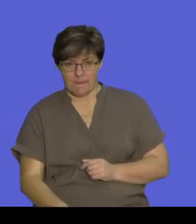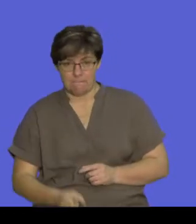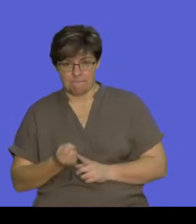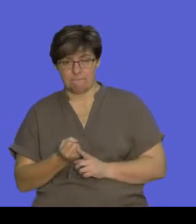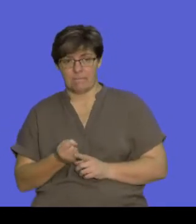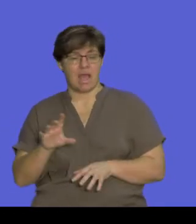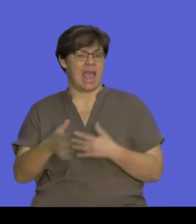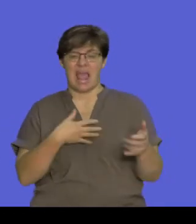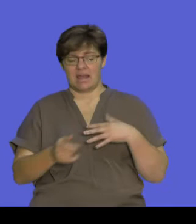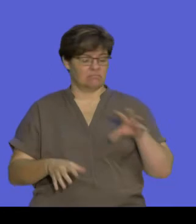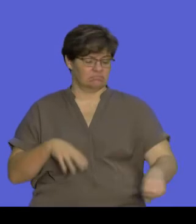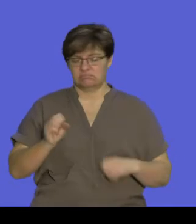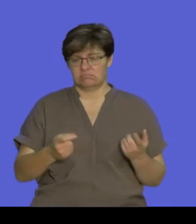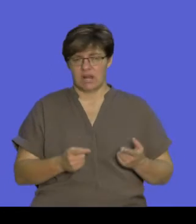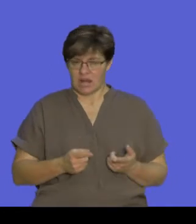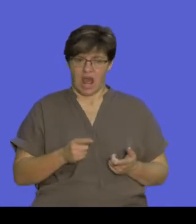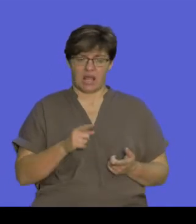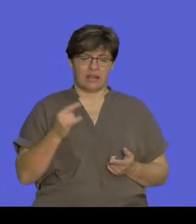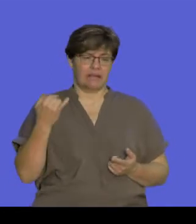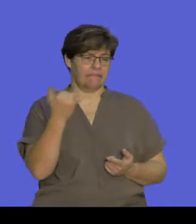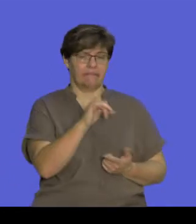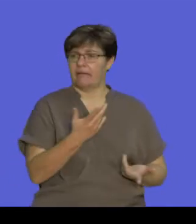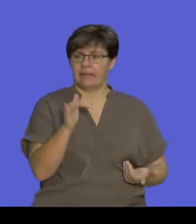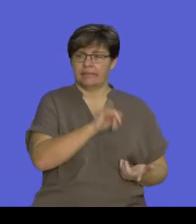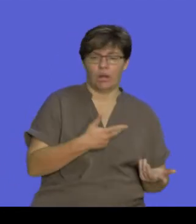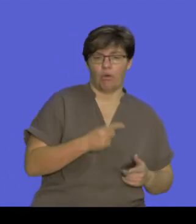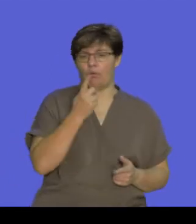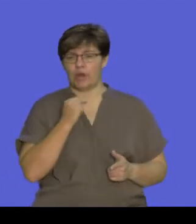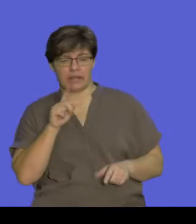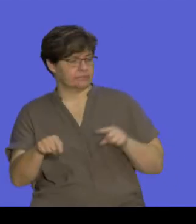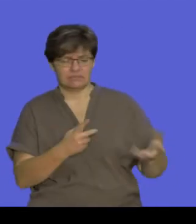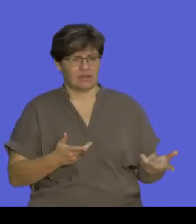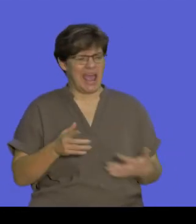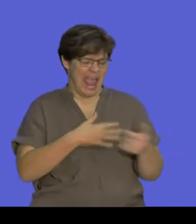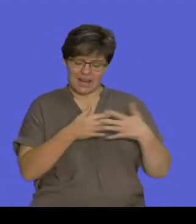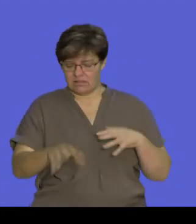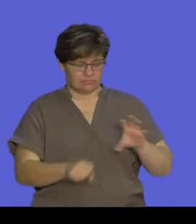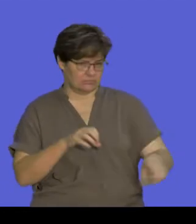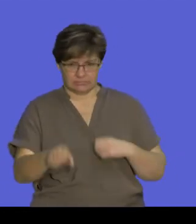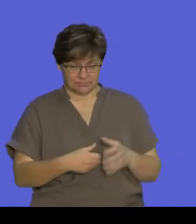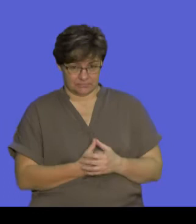balls at random. So there's no order here, there's no preference. And she then picks up